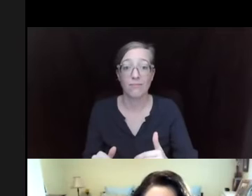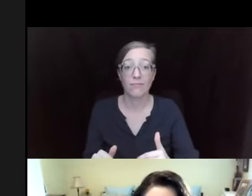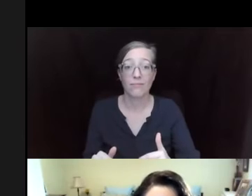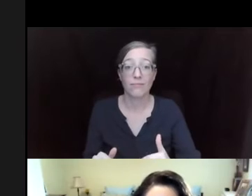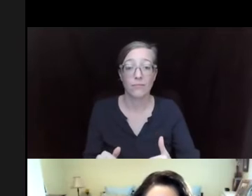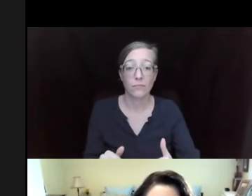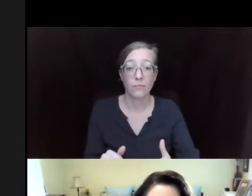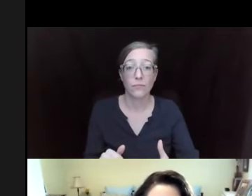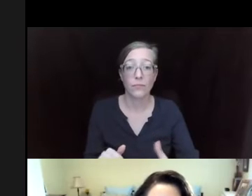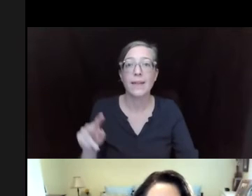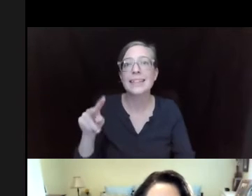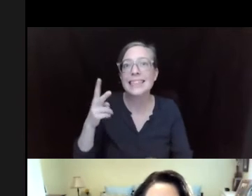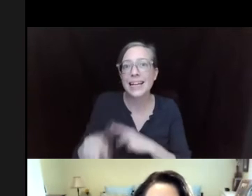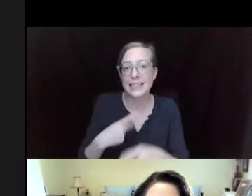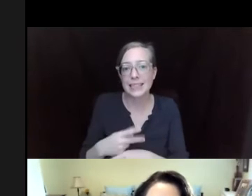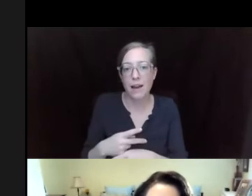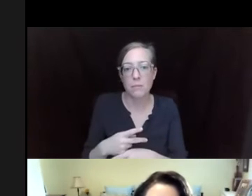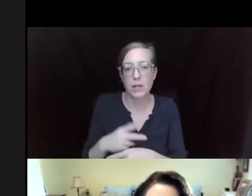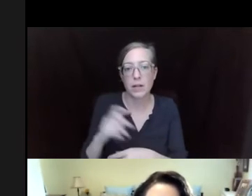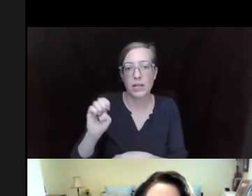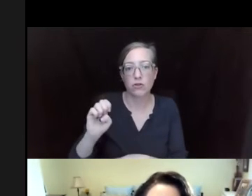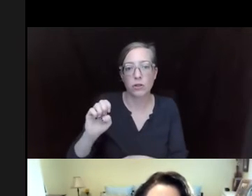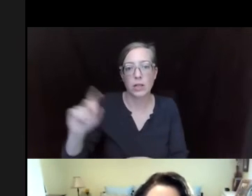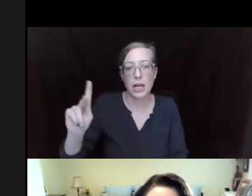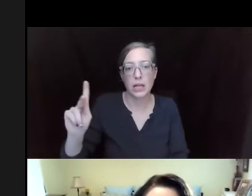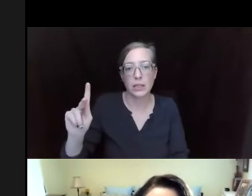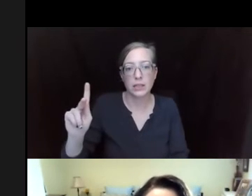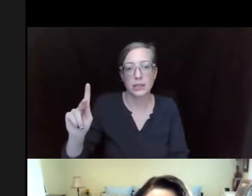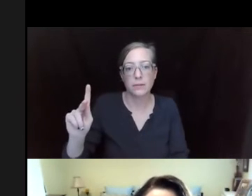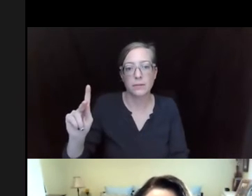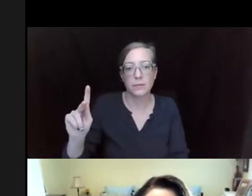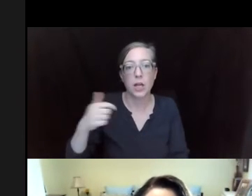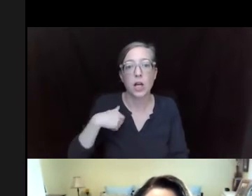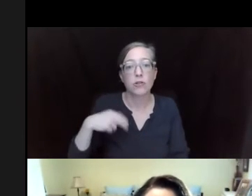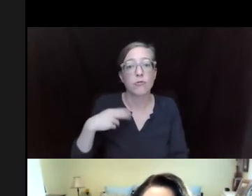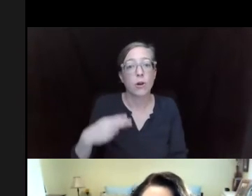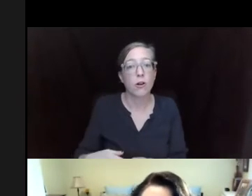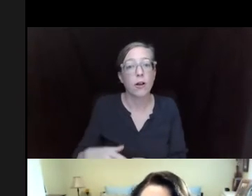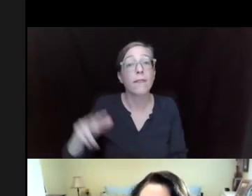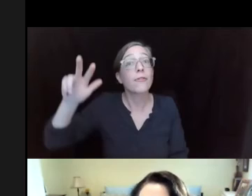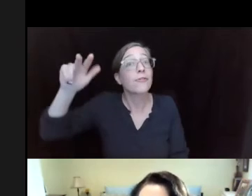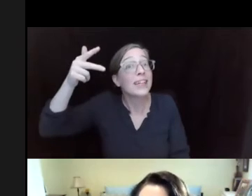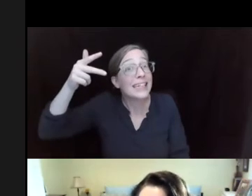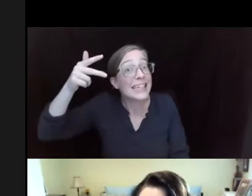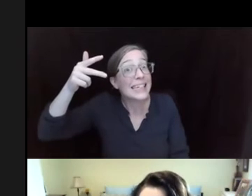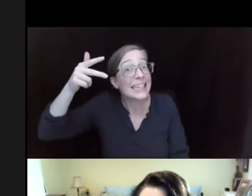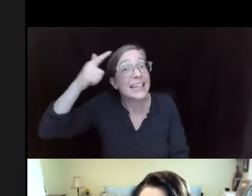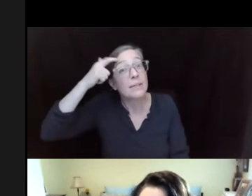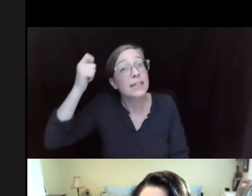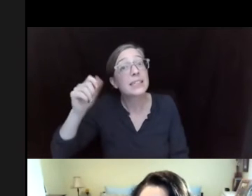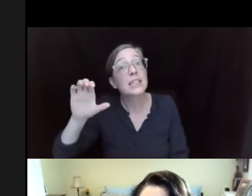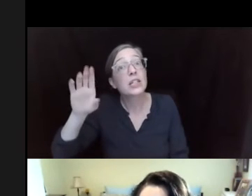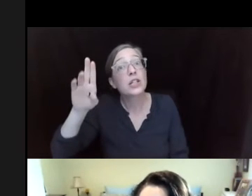second kind, and I call it EP3. The 3 is because it has a cubic dependence on the electric